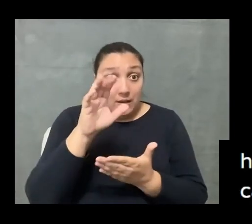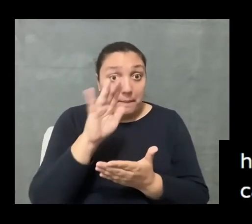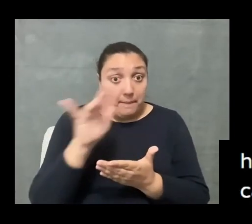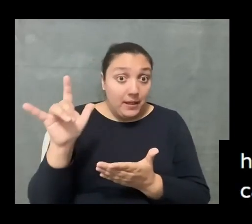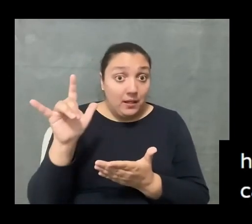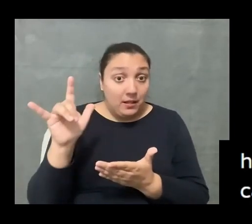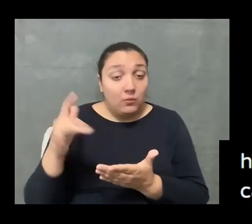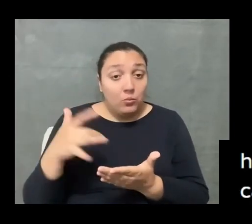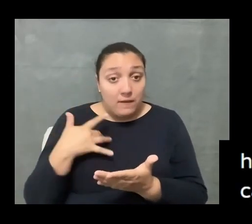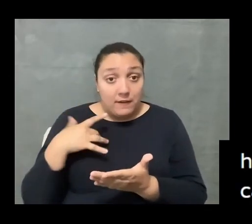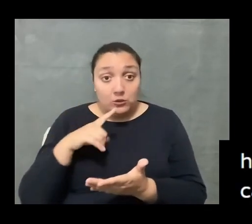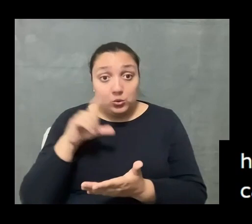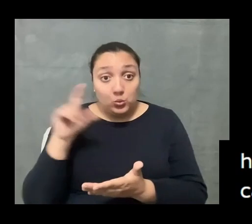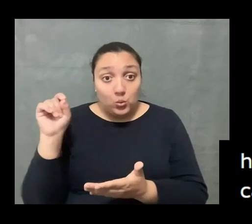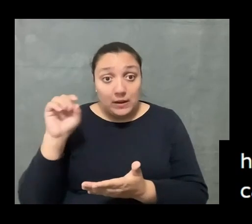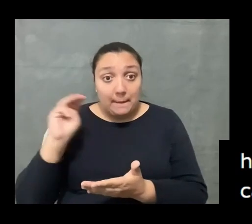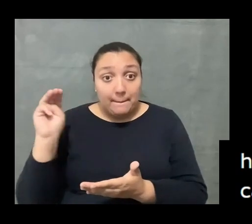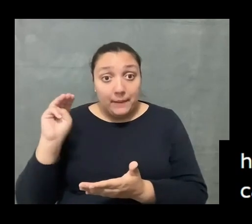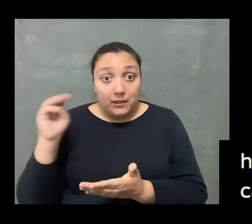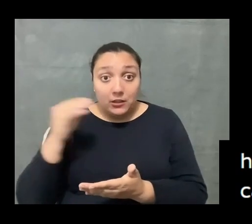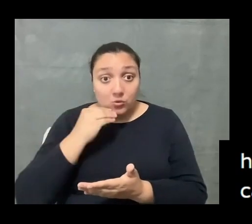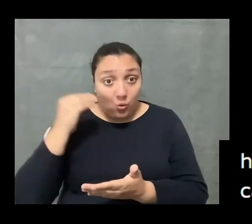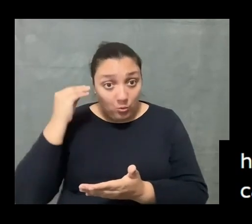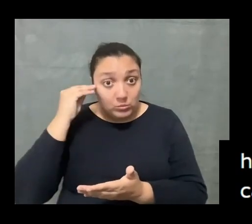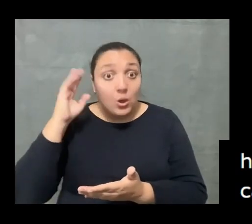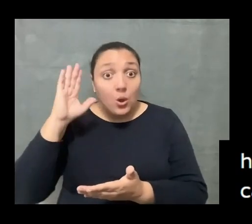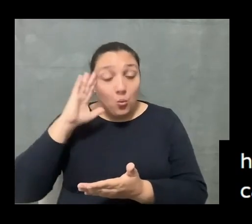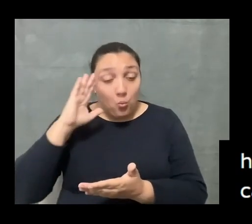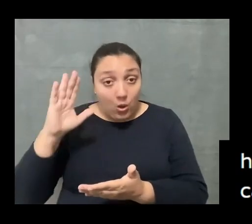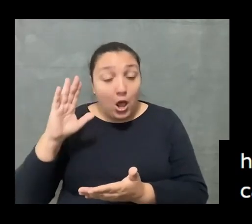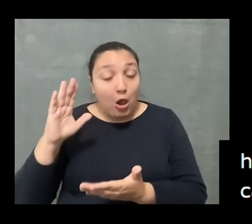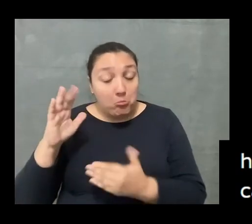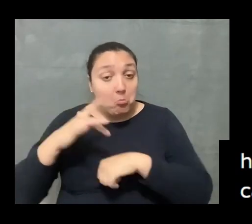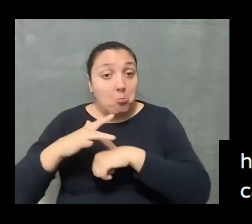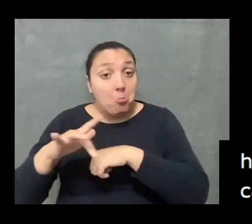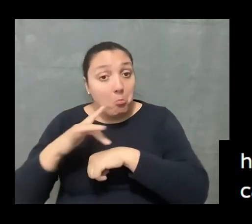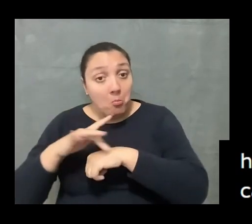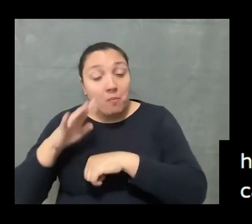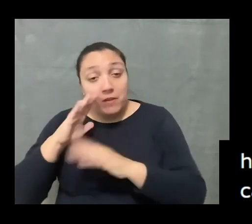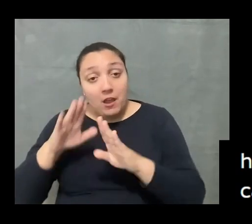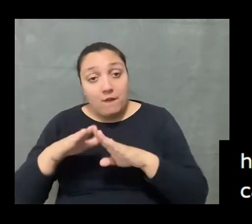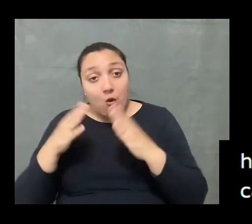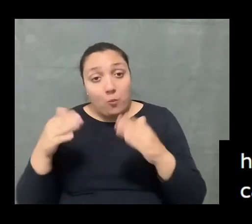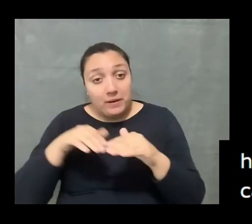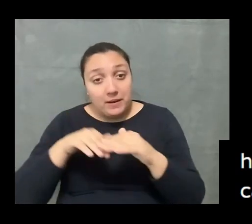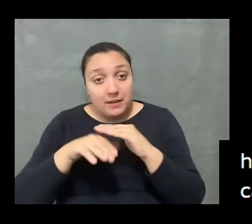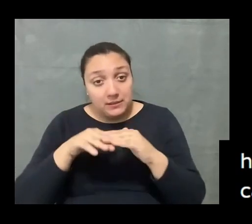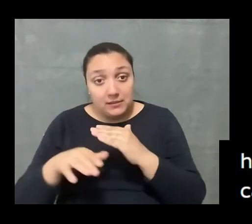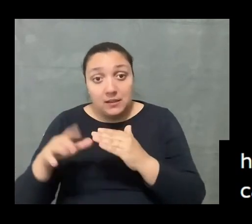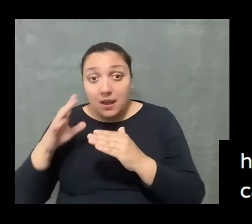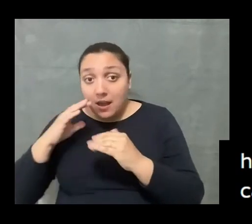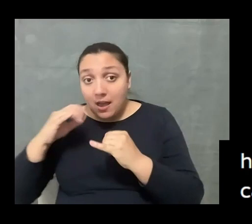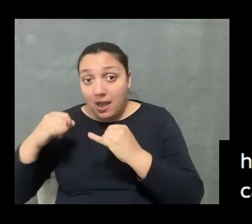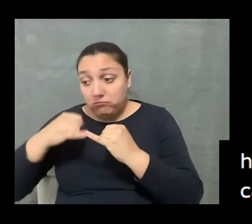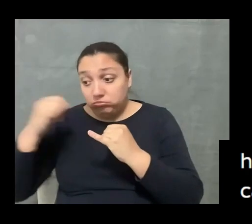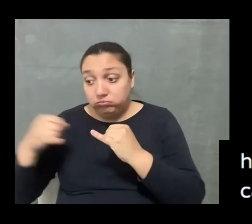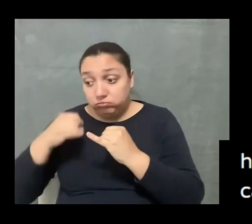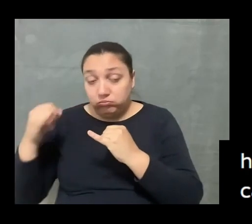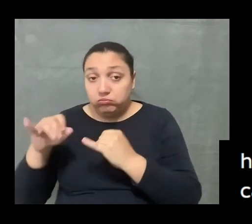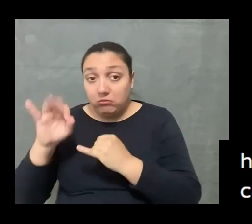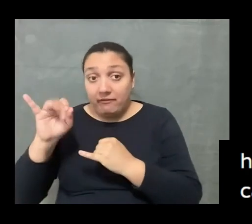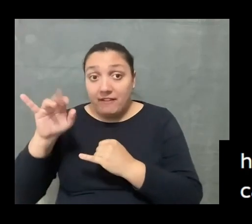20 million homes will be enabled with such open access or unused wholesale fiber opportunities over the